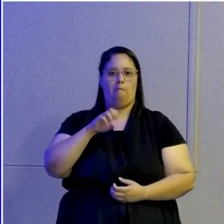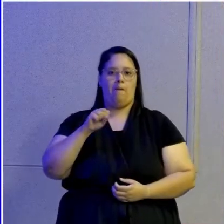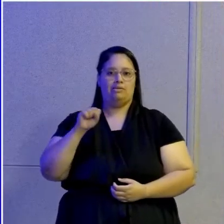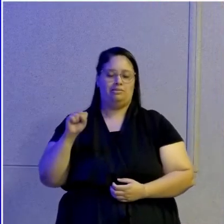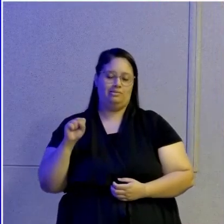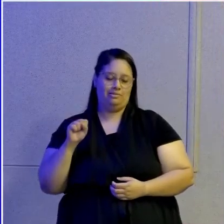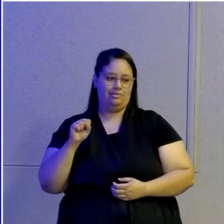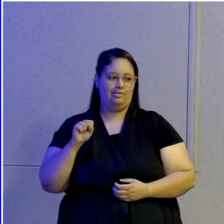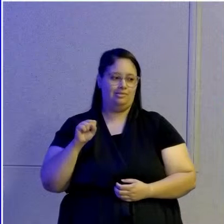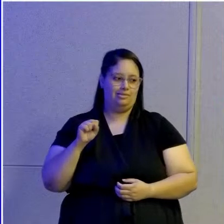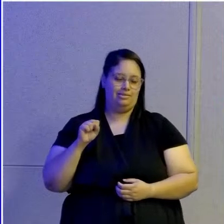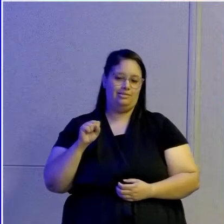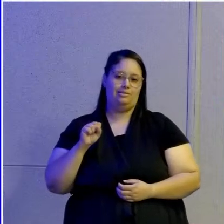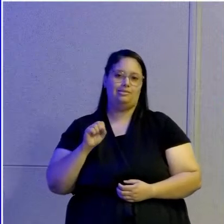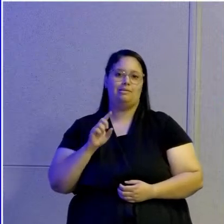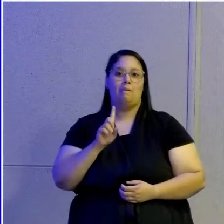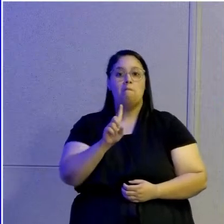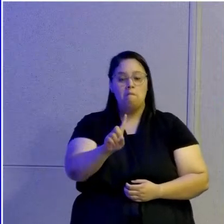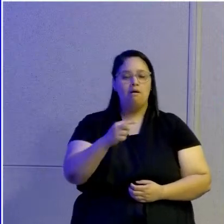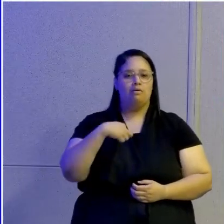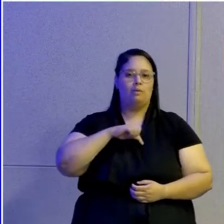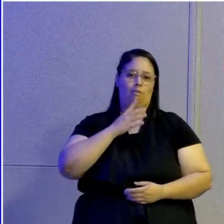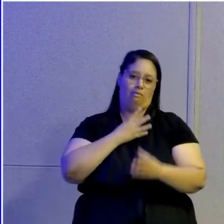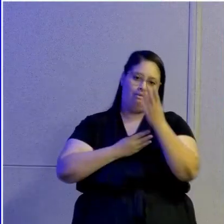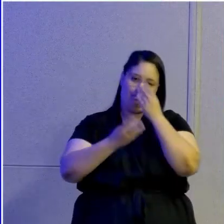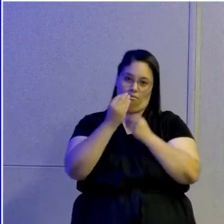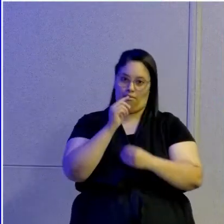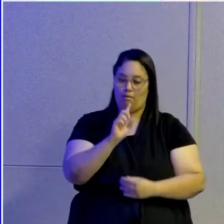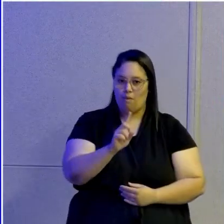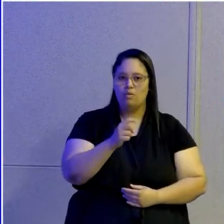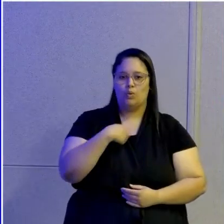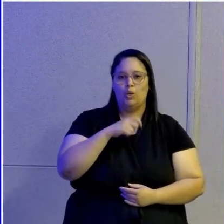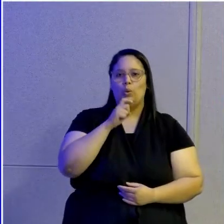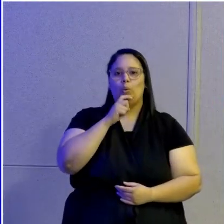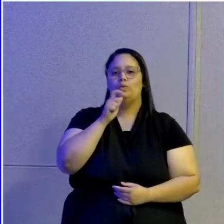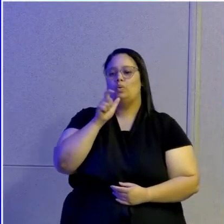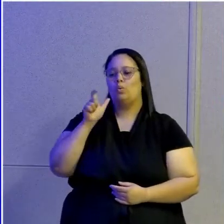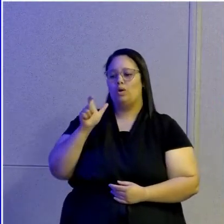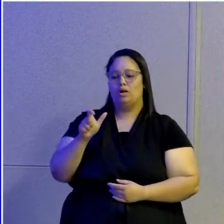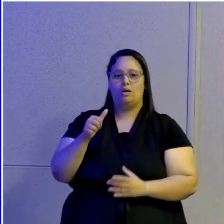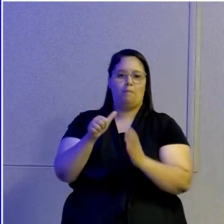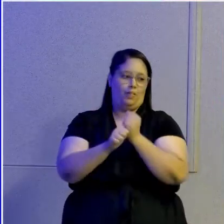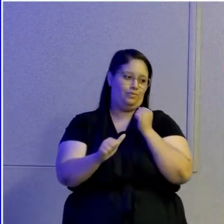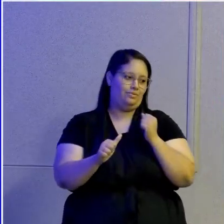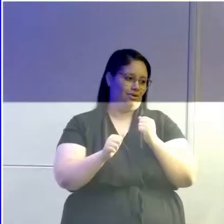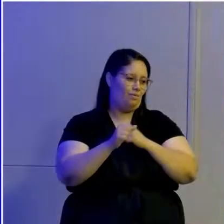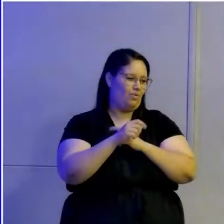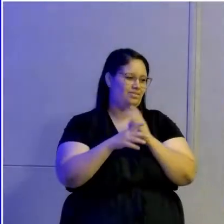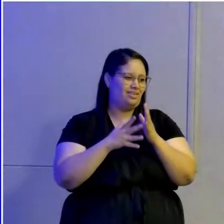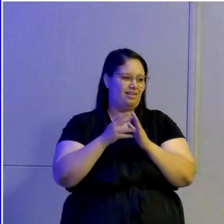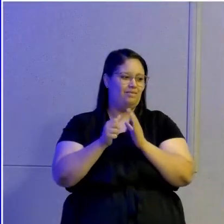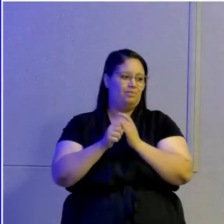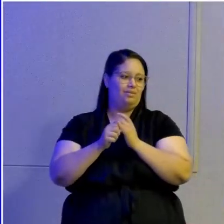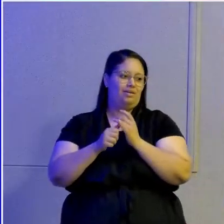But what we have learned is that we can use some words like bullshit.